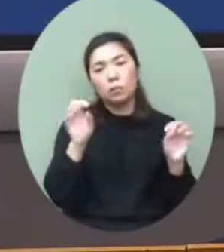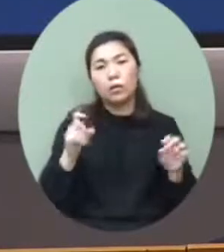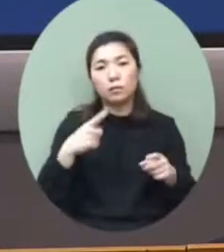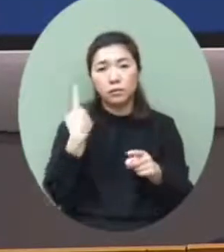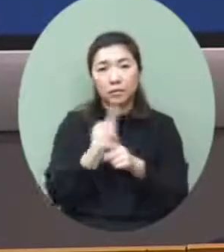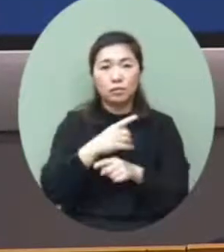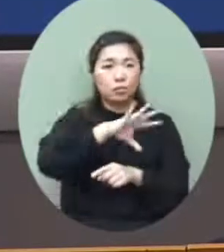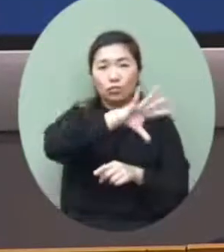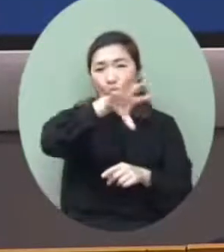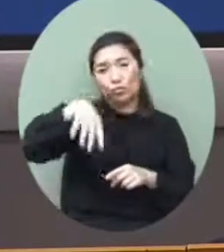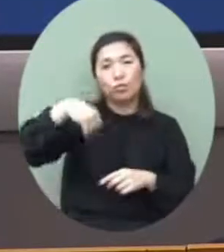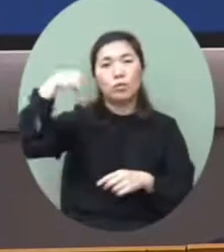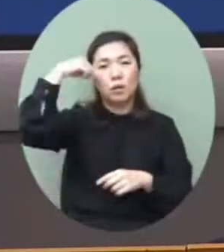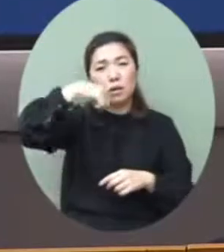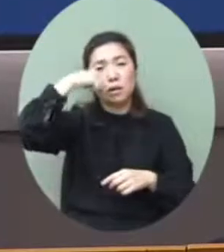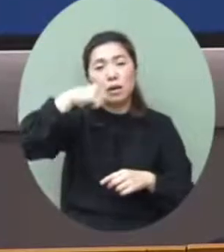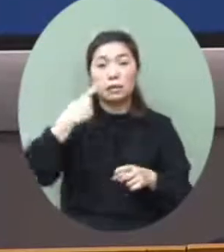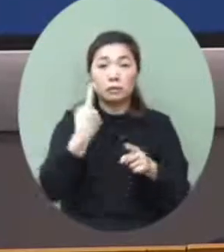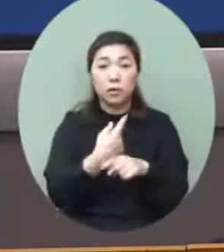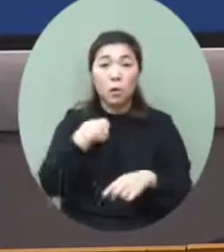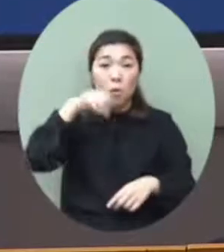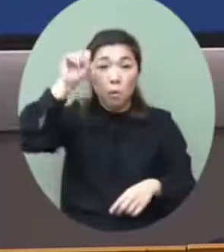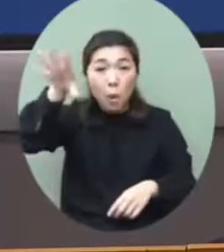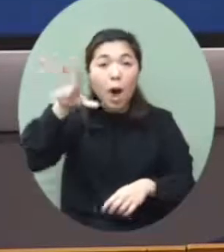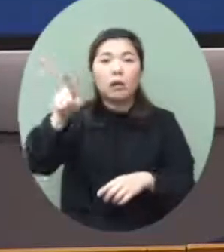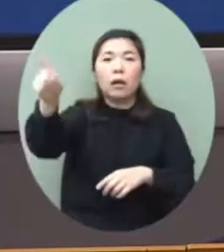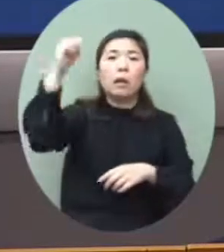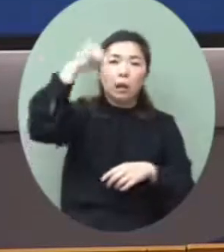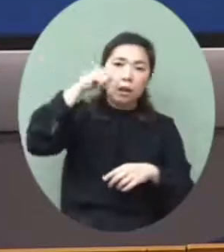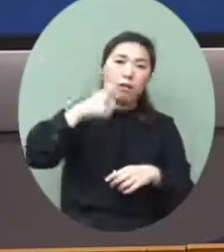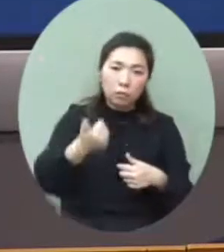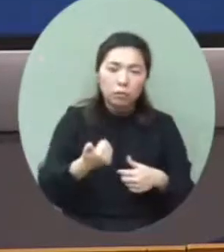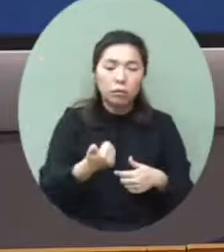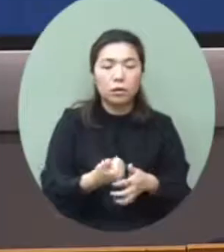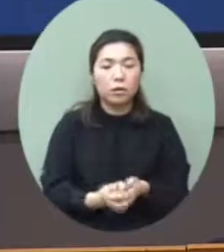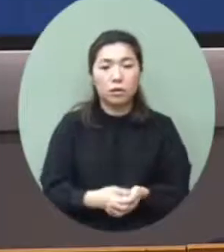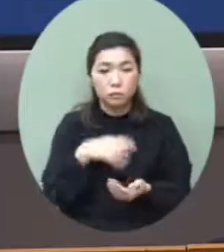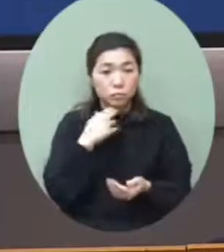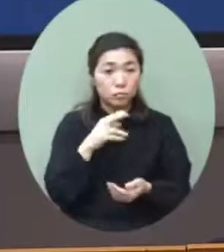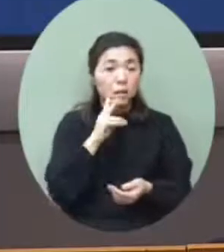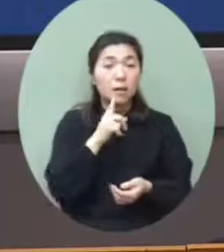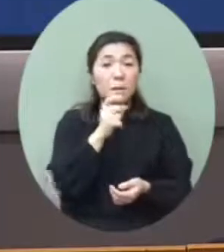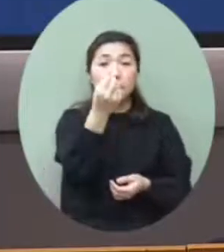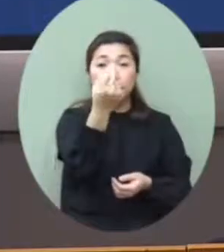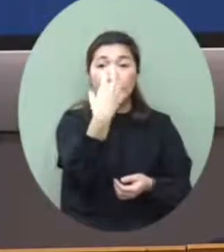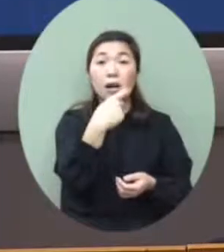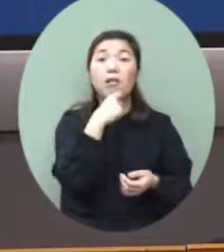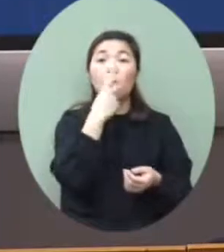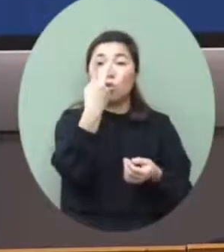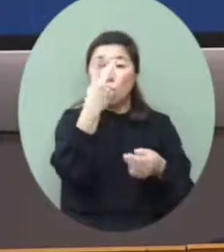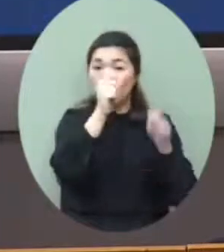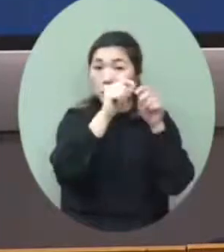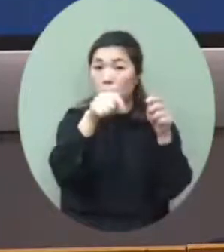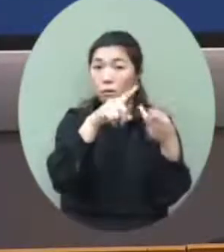In terms of the support offered by the central government, it has been comprehensive.